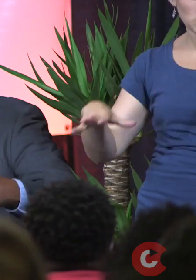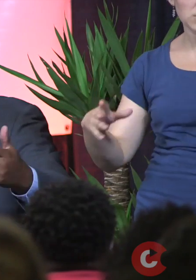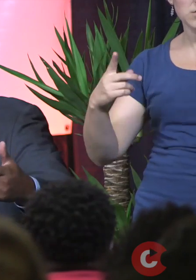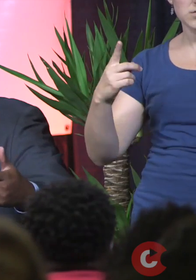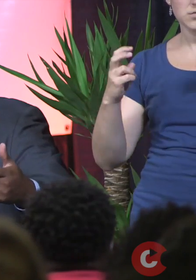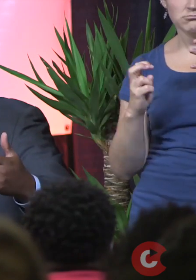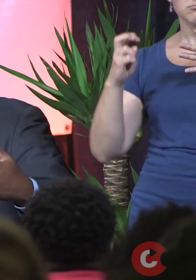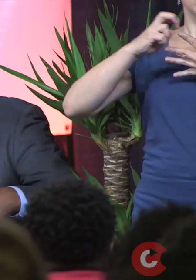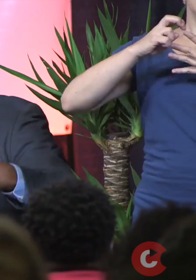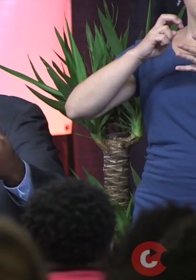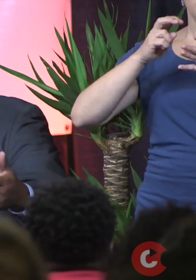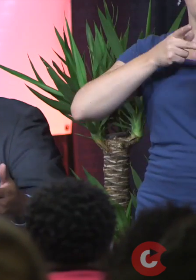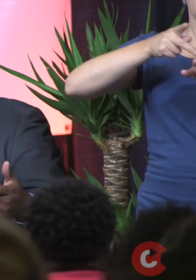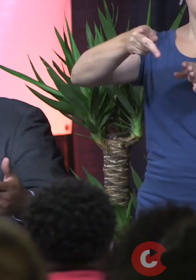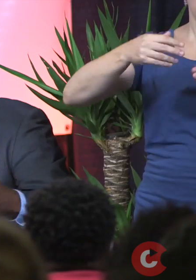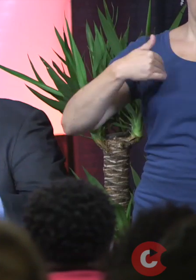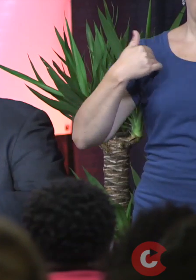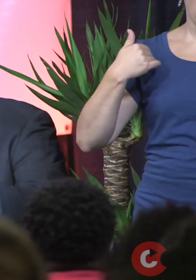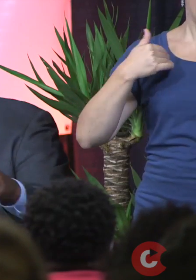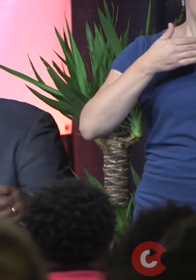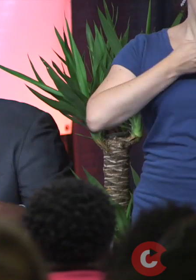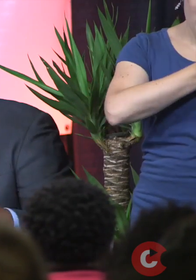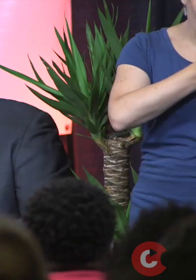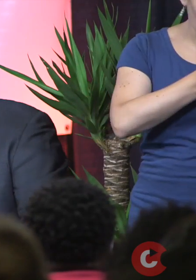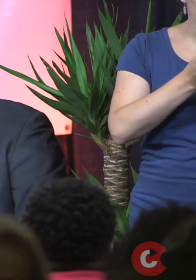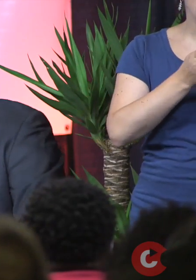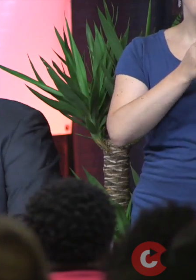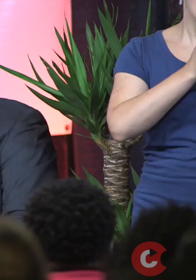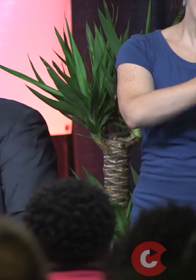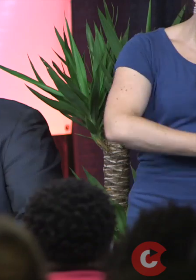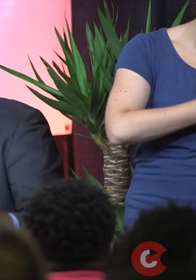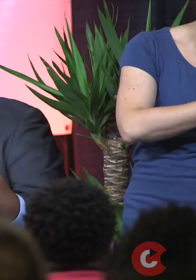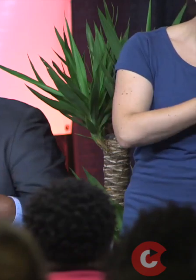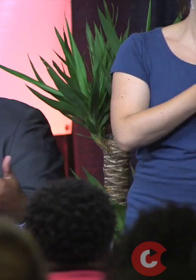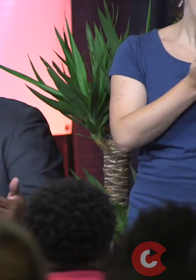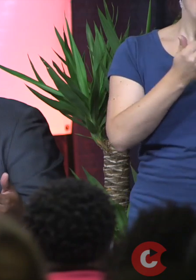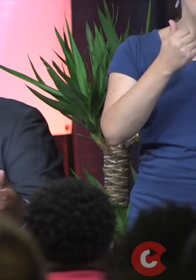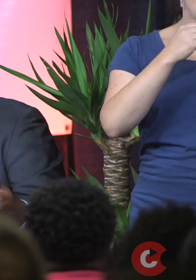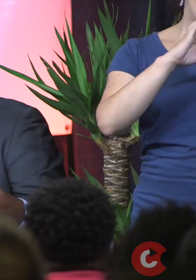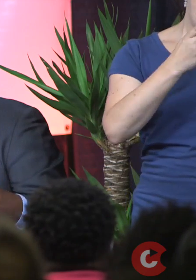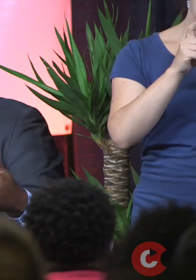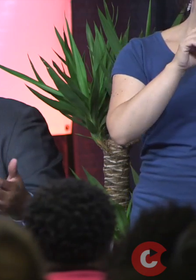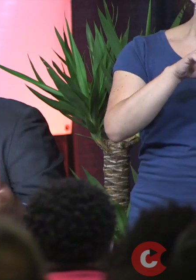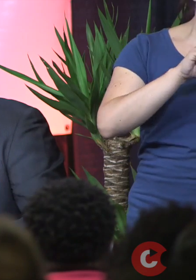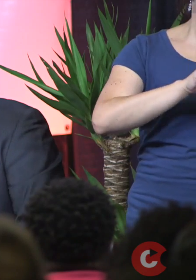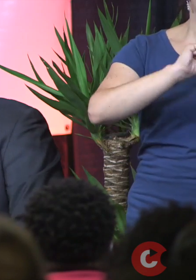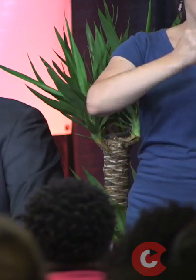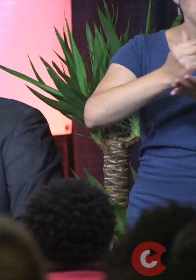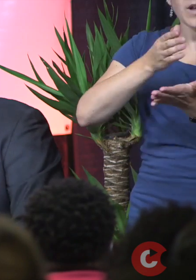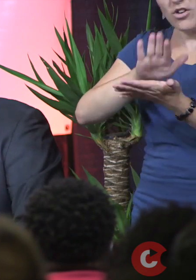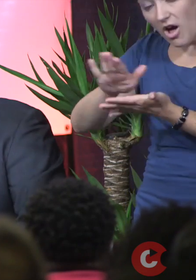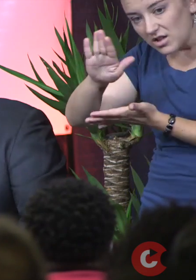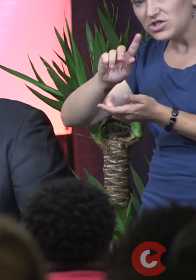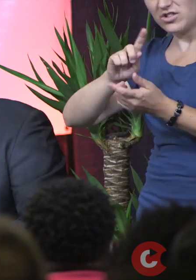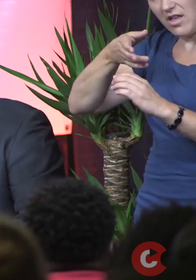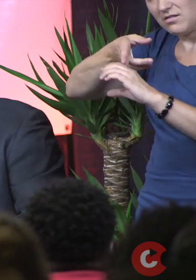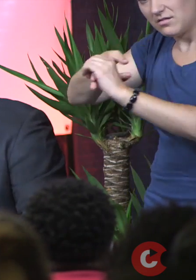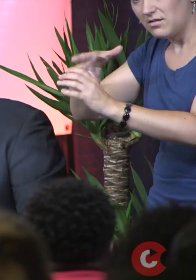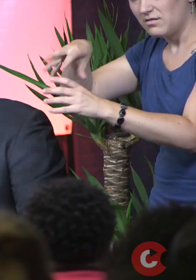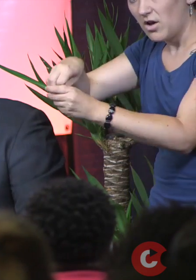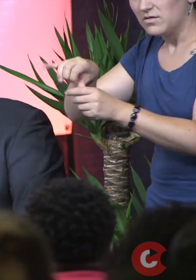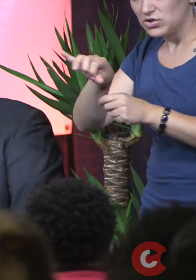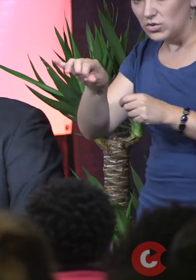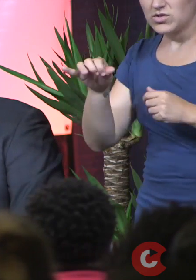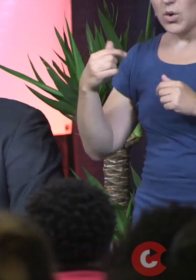a professional level beyond college, because there's alumni chapters as well. So we're actually talking with Carl and his crew now about how we